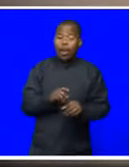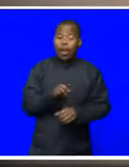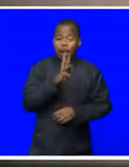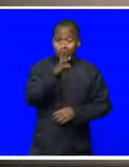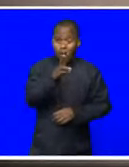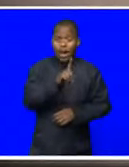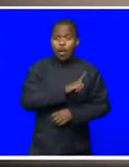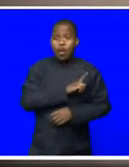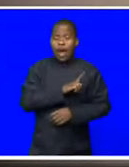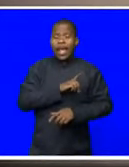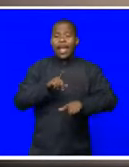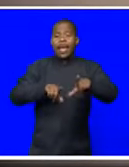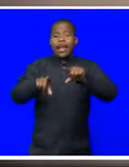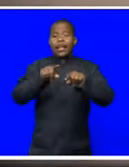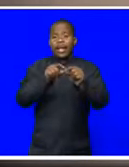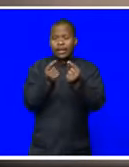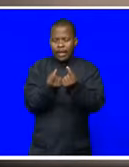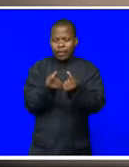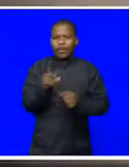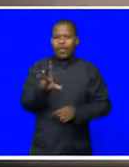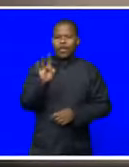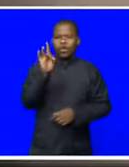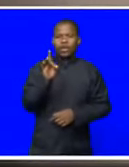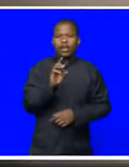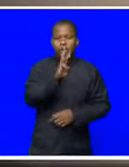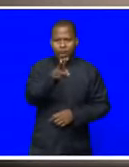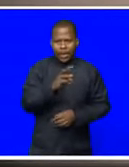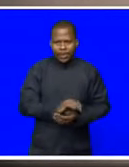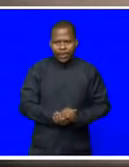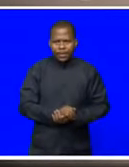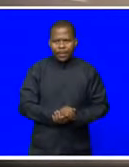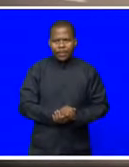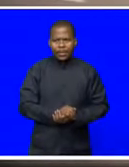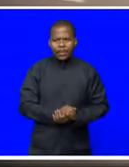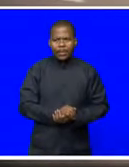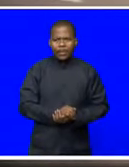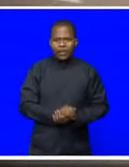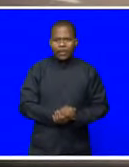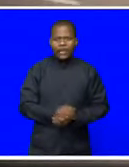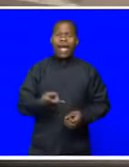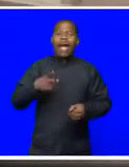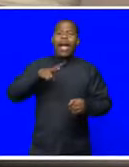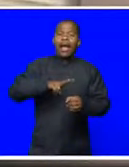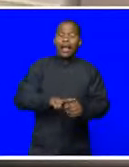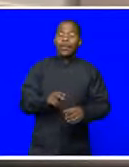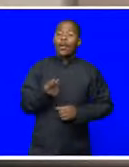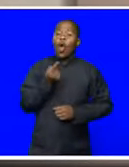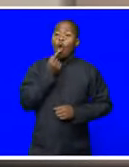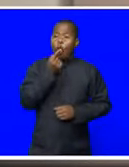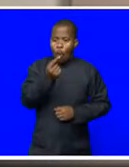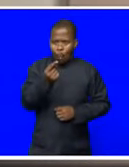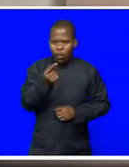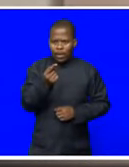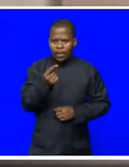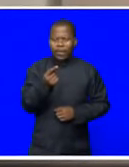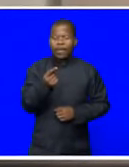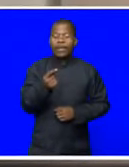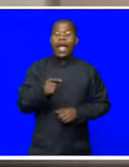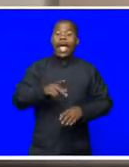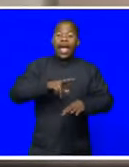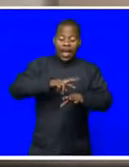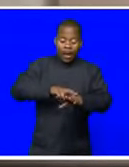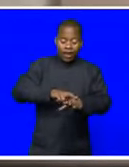recruit the team for the national team in South Africa. Zulu says they want to ensure that the country is well